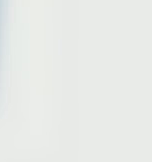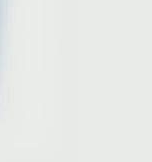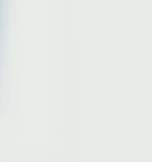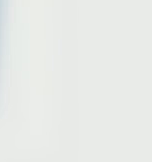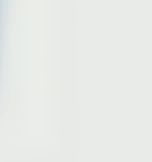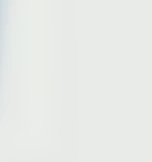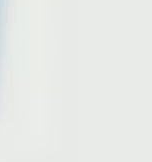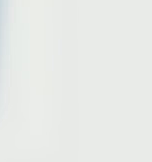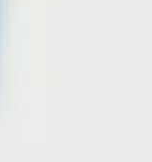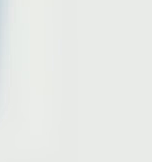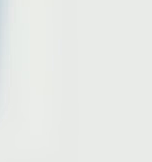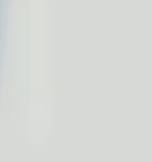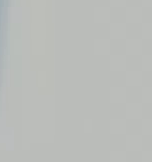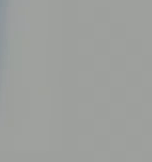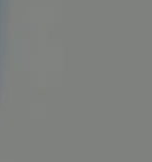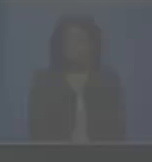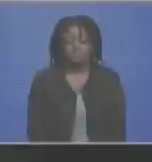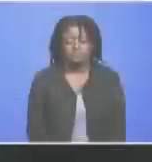info@ircabahamas.bs.